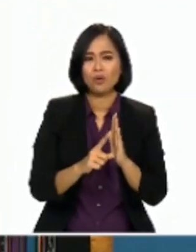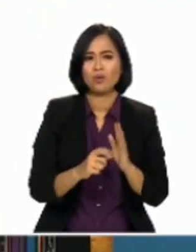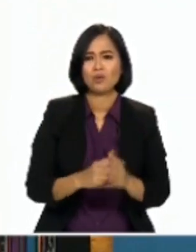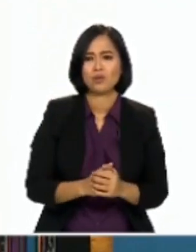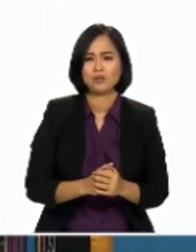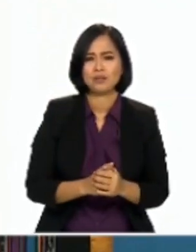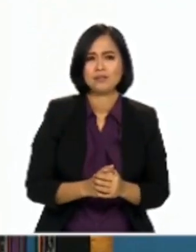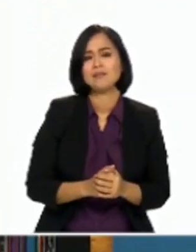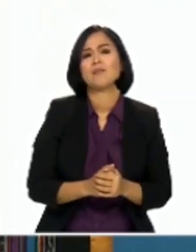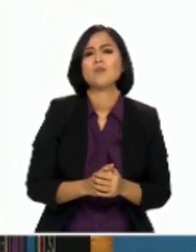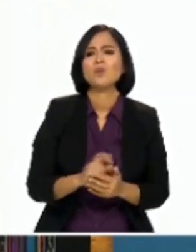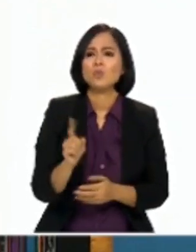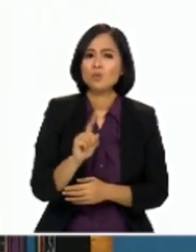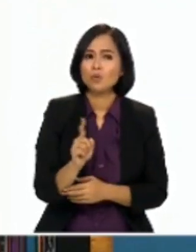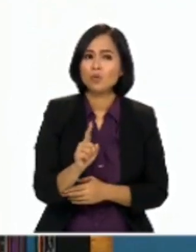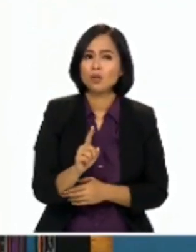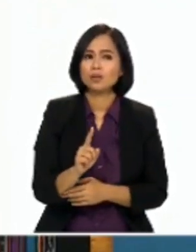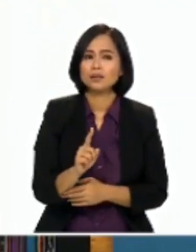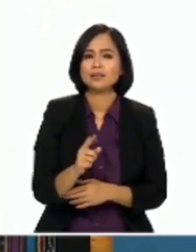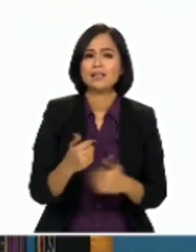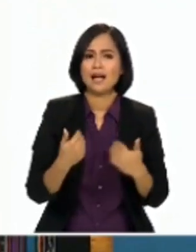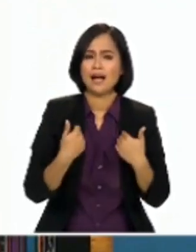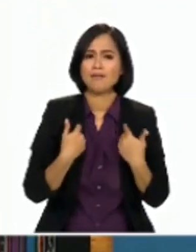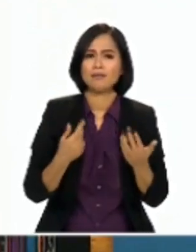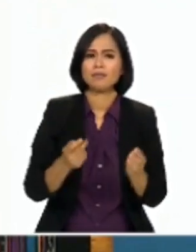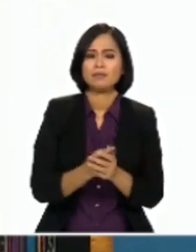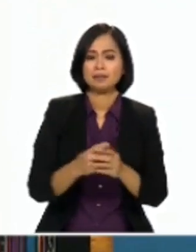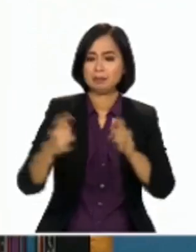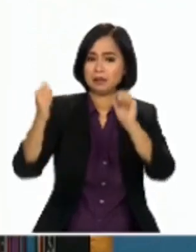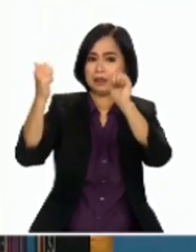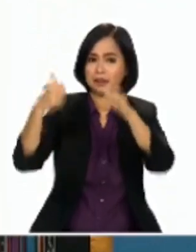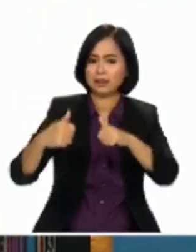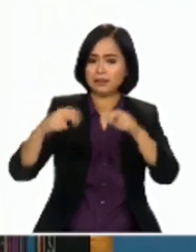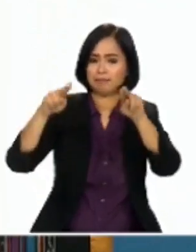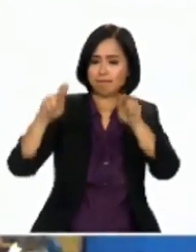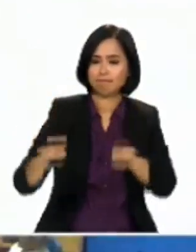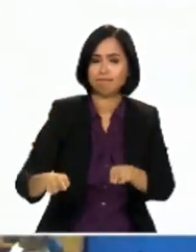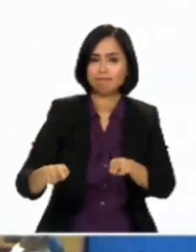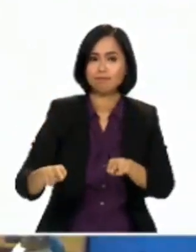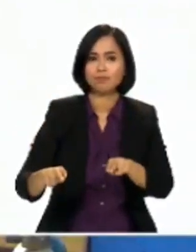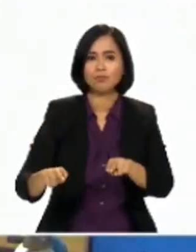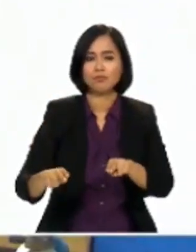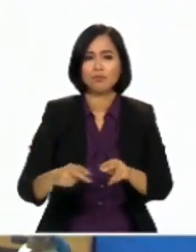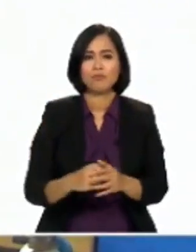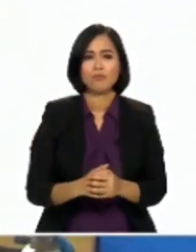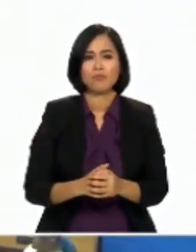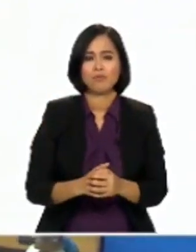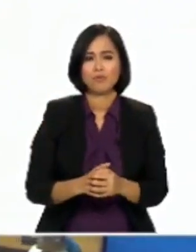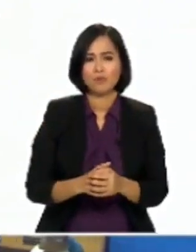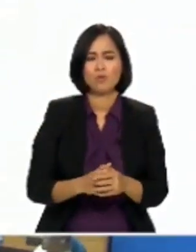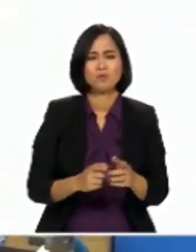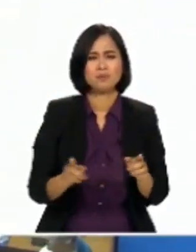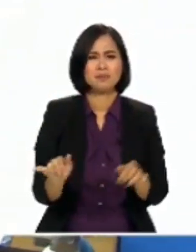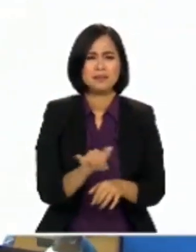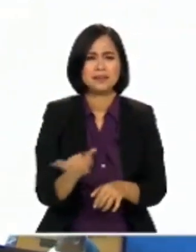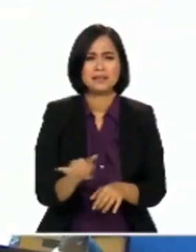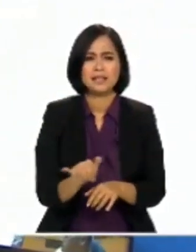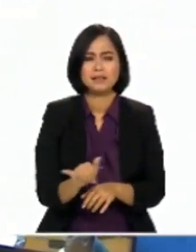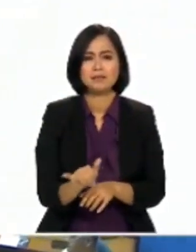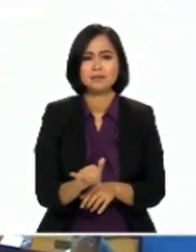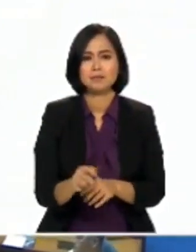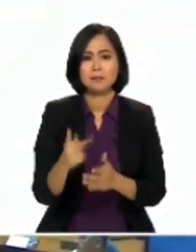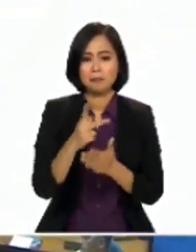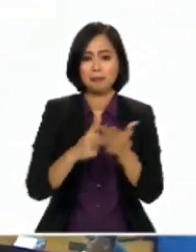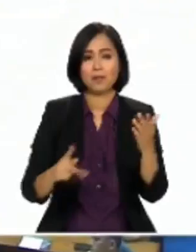a product of a treaty. That treaty is also a part of our